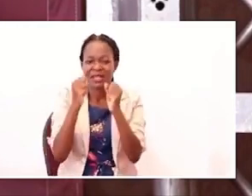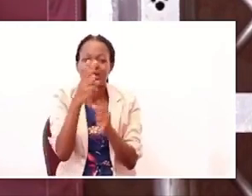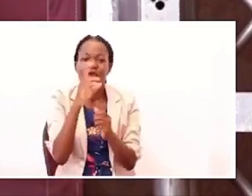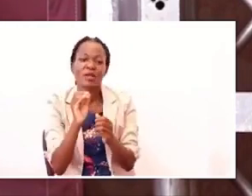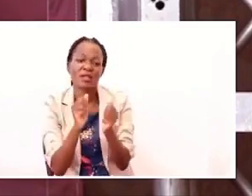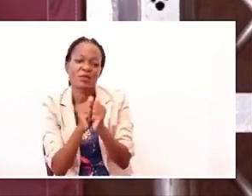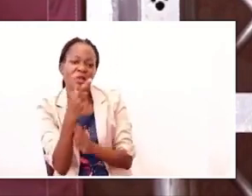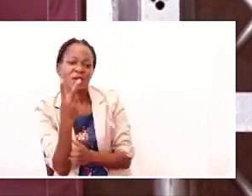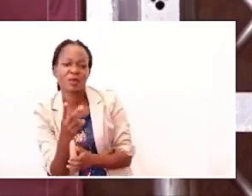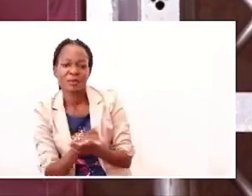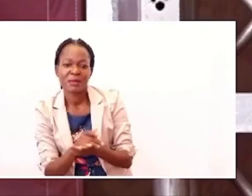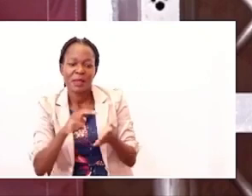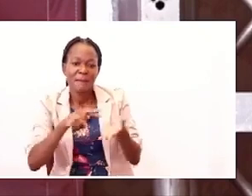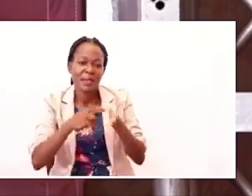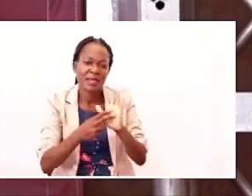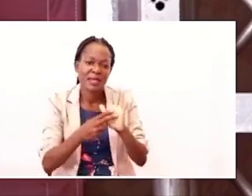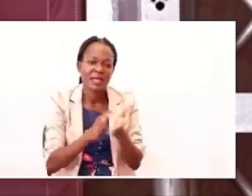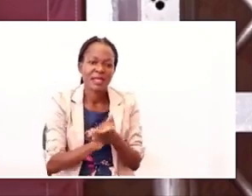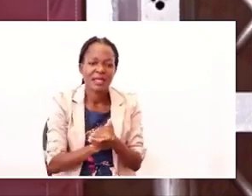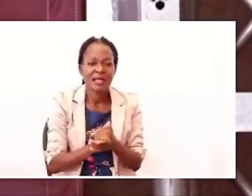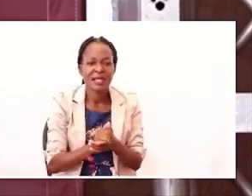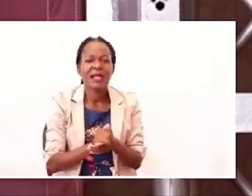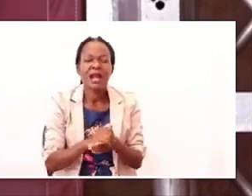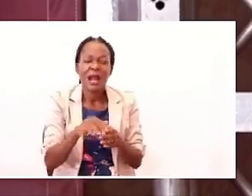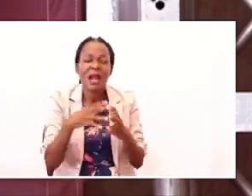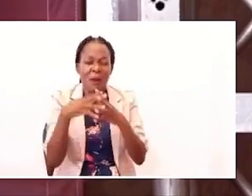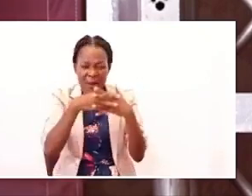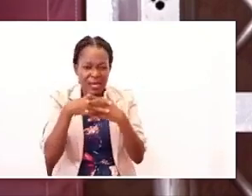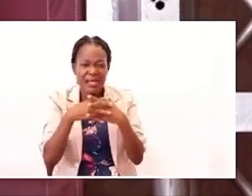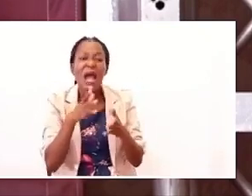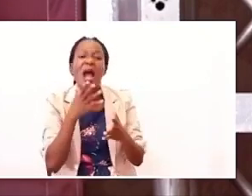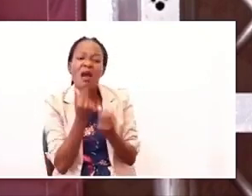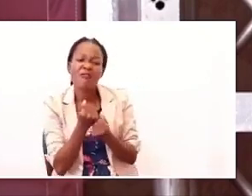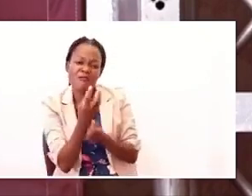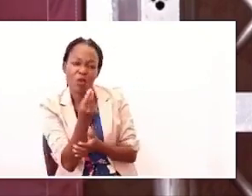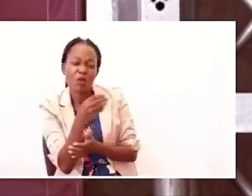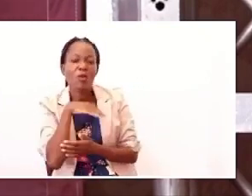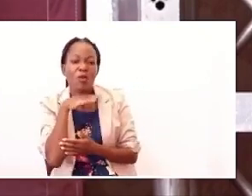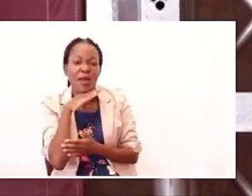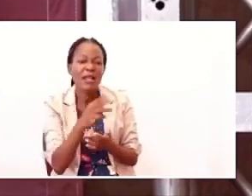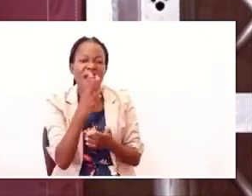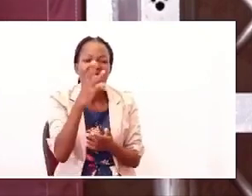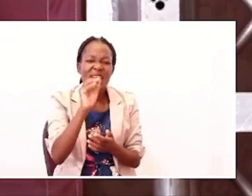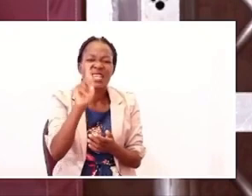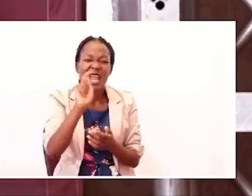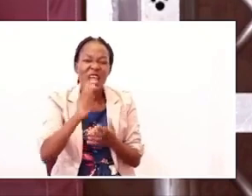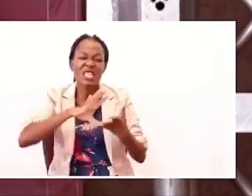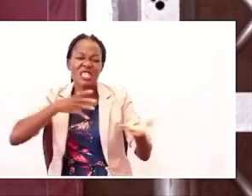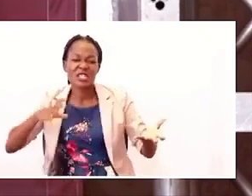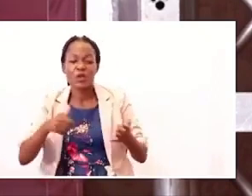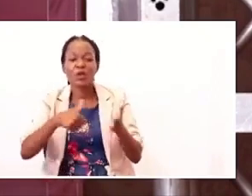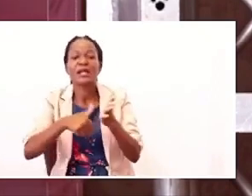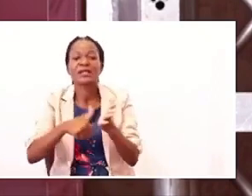debt position is in the region of $30 trillion as we speak. The UK government's debt position is in the region